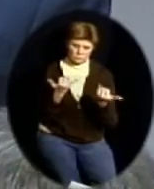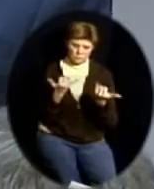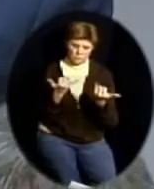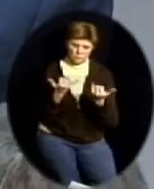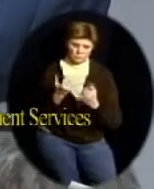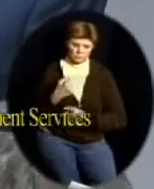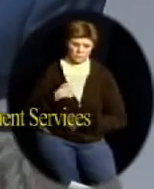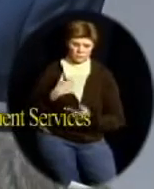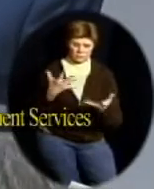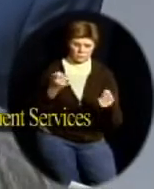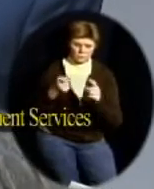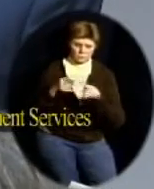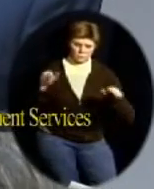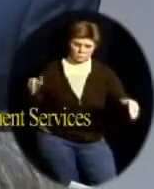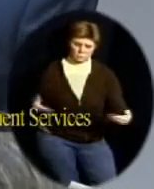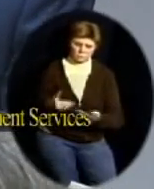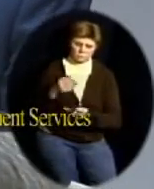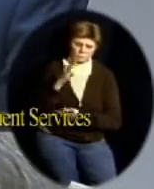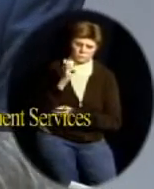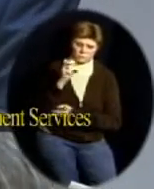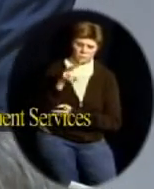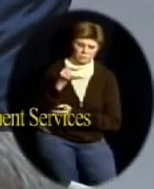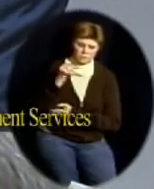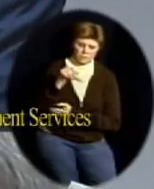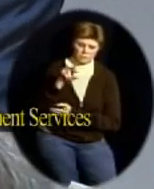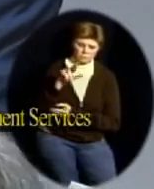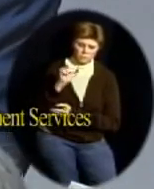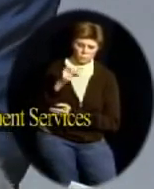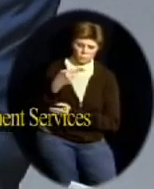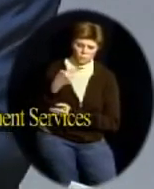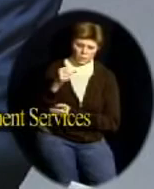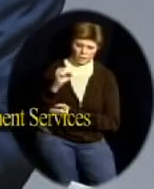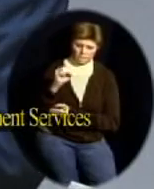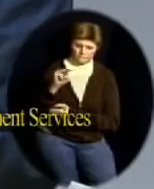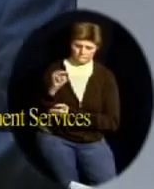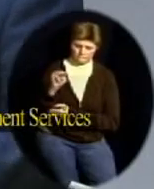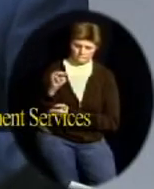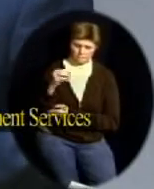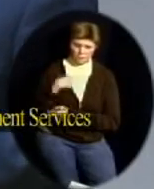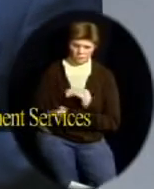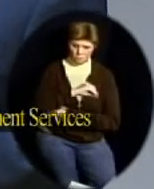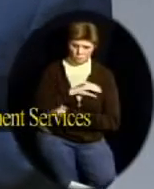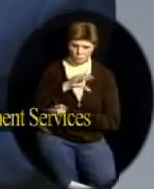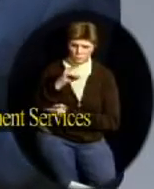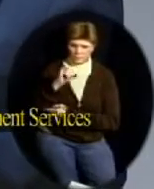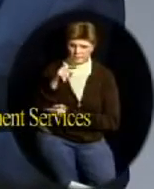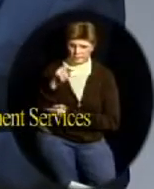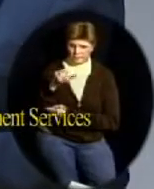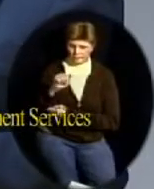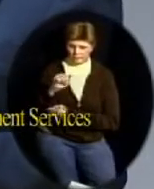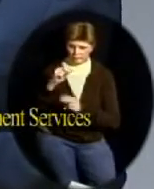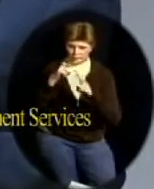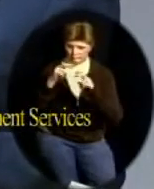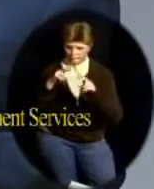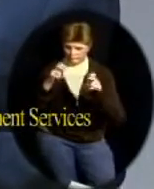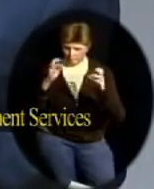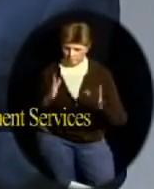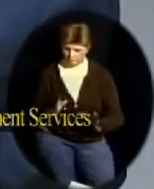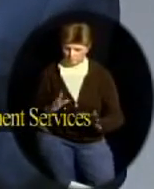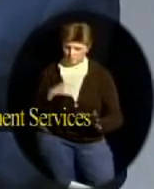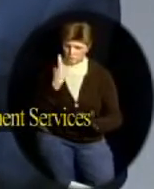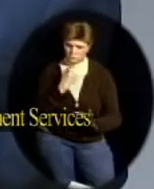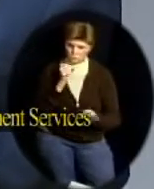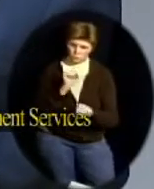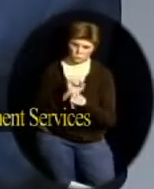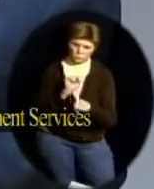Bev Graham, our data analyst, and who helps us with a lot of this work. And Bev has done a lot of work with the scorecard,